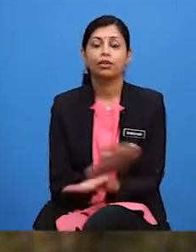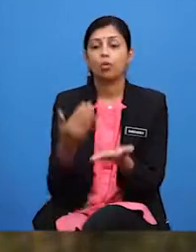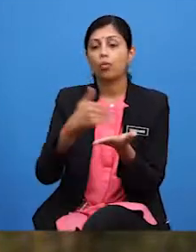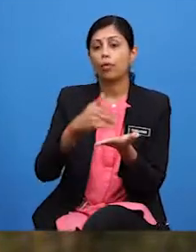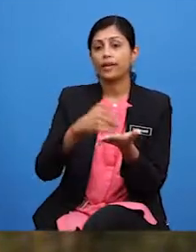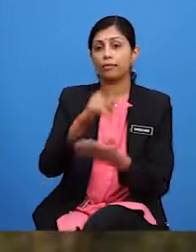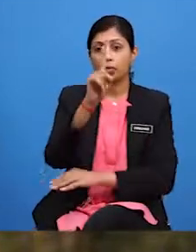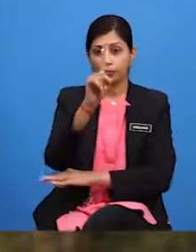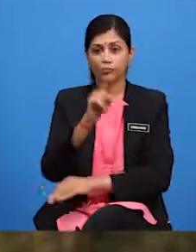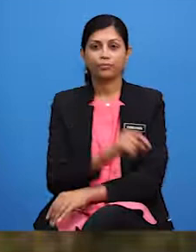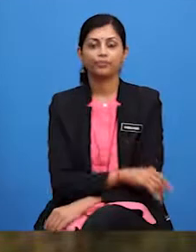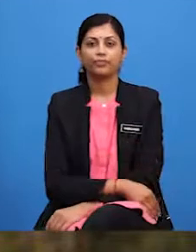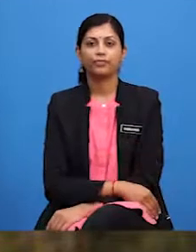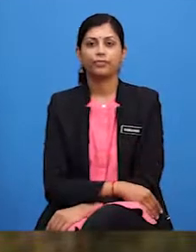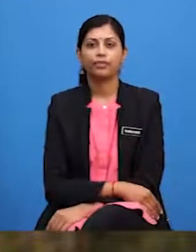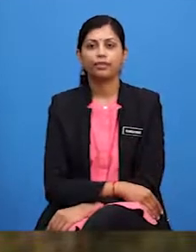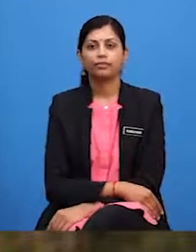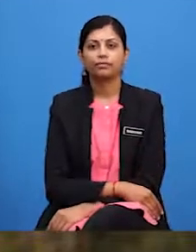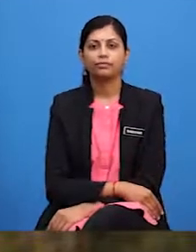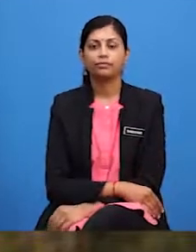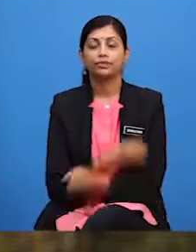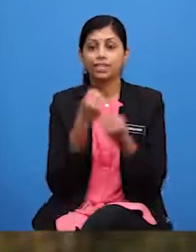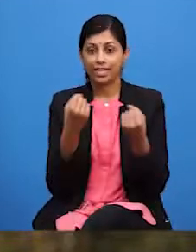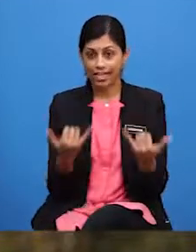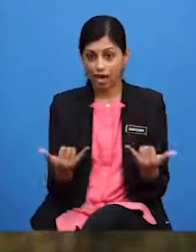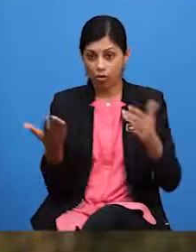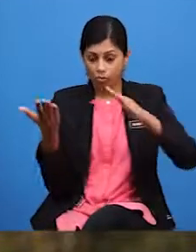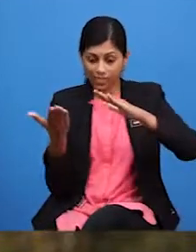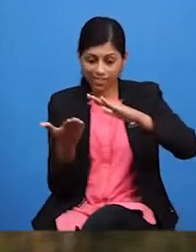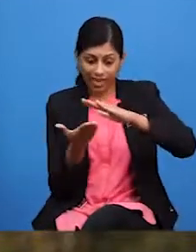reading exercise. We are going to scan for details.